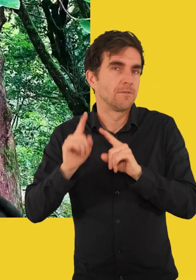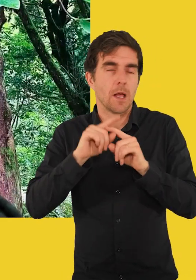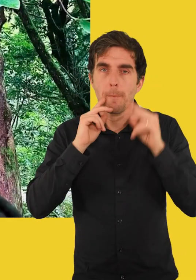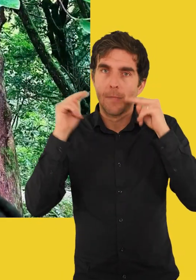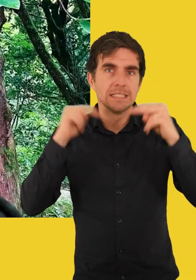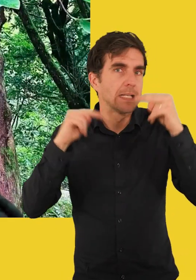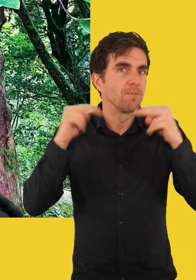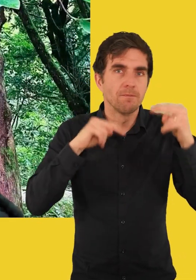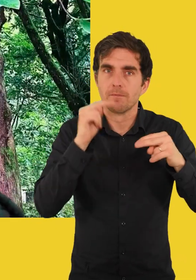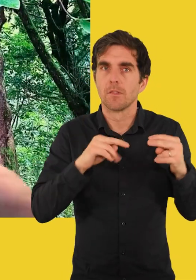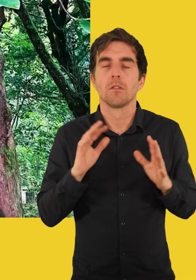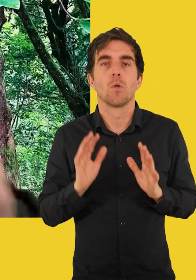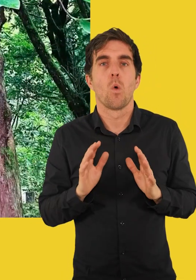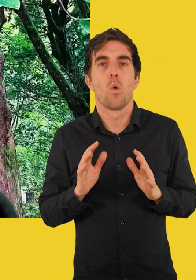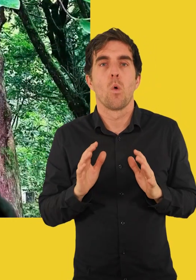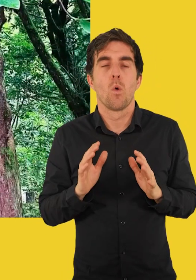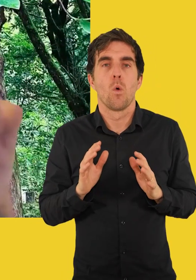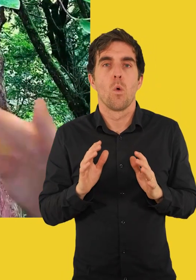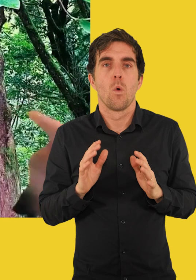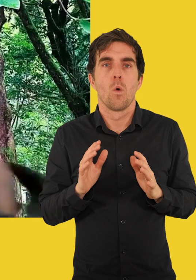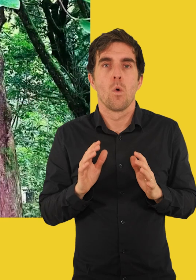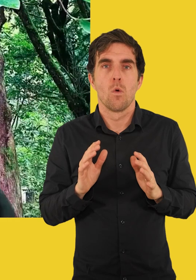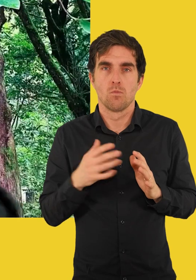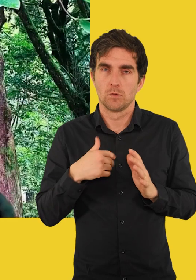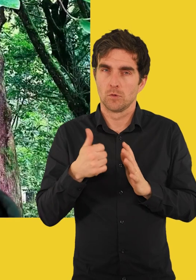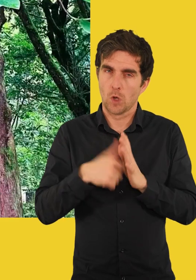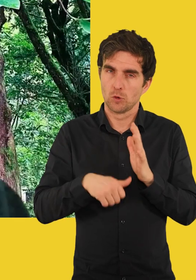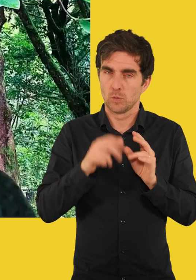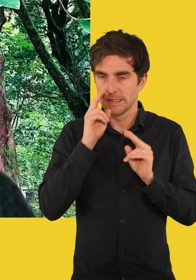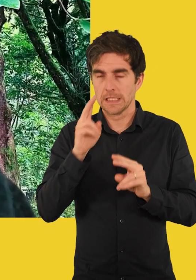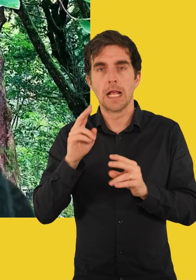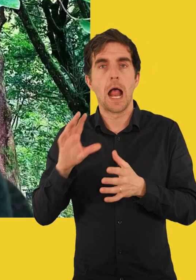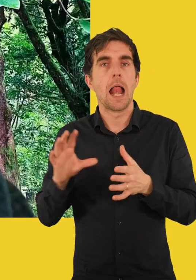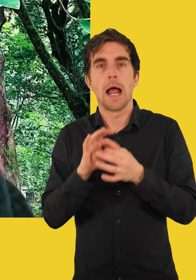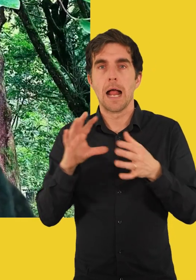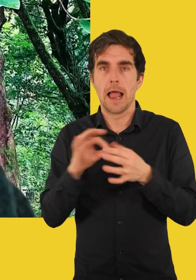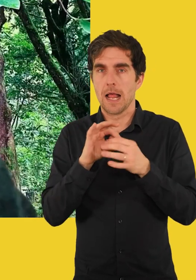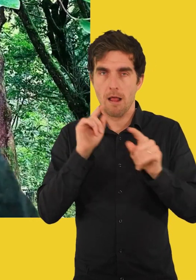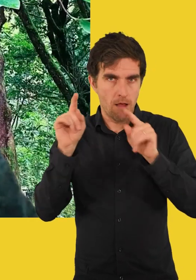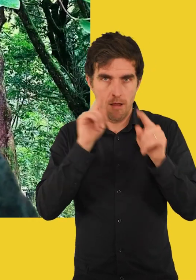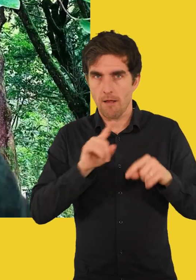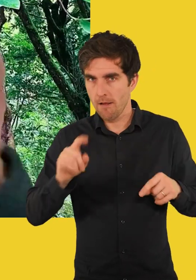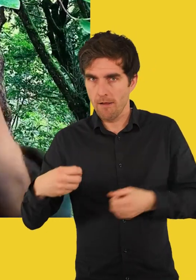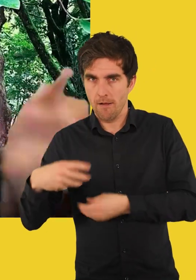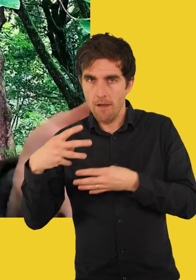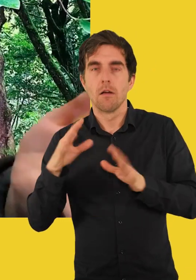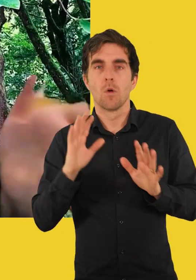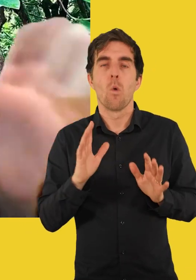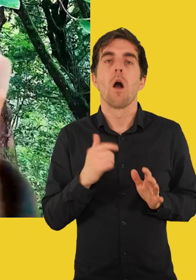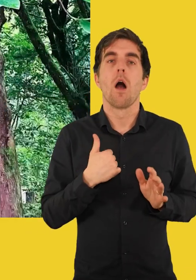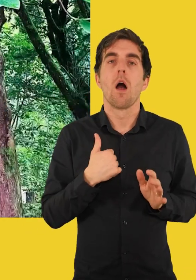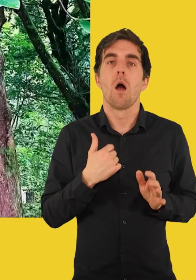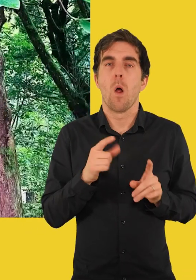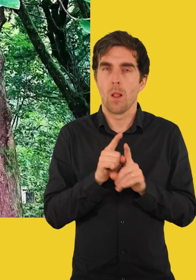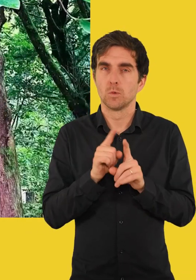different perspectives and angles that you've taken, and starting to see those links as well. So for ourselves